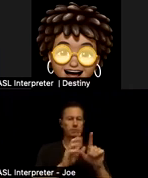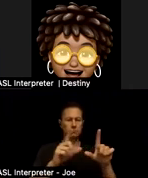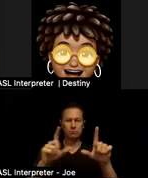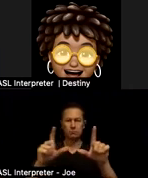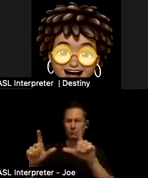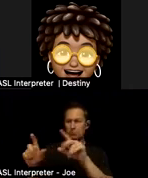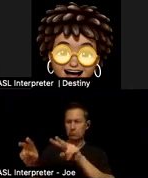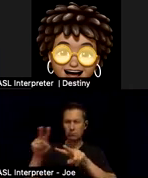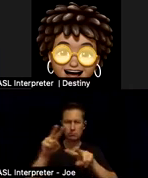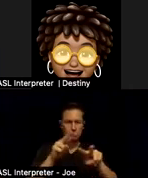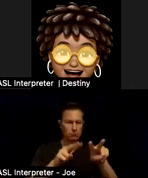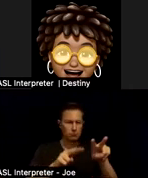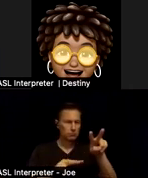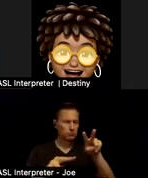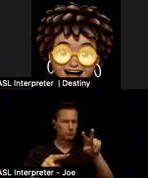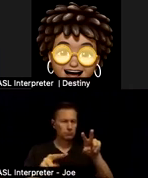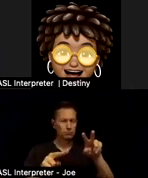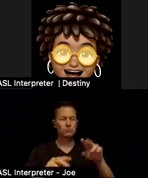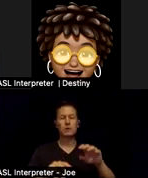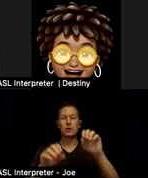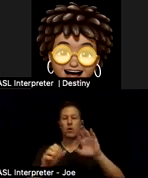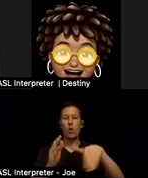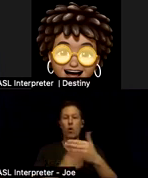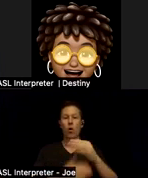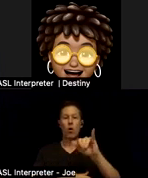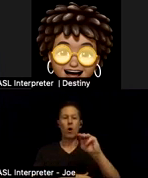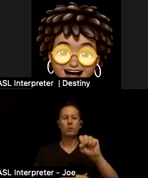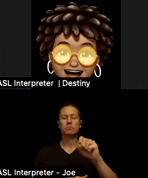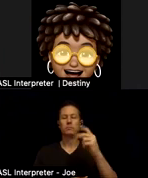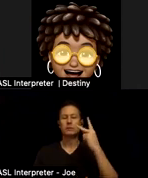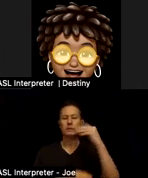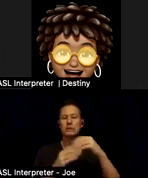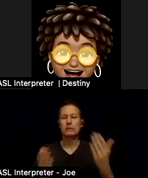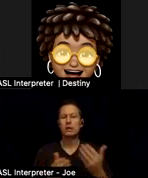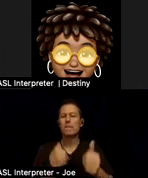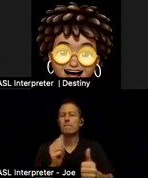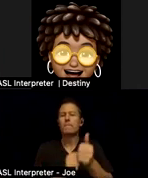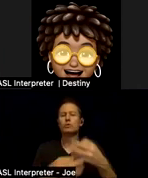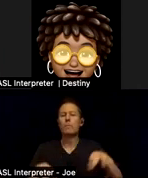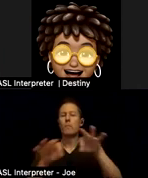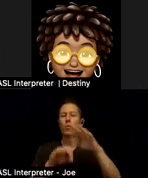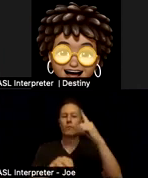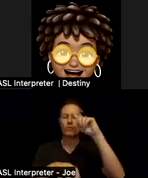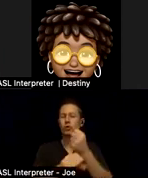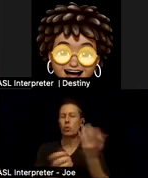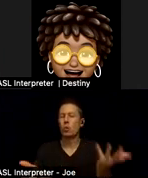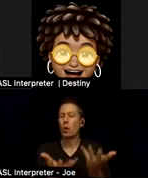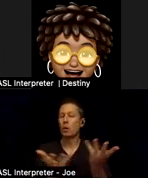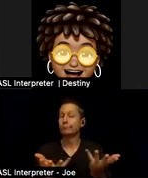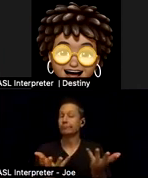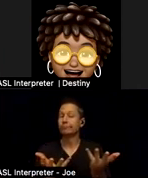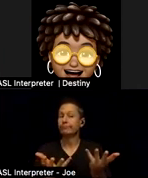All right, now that you're seeing all these items in here, what do you think is the most important to have secured? Good